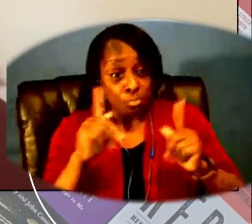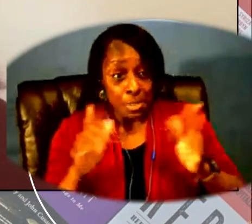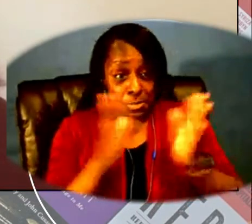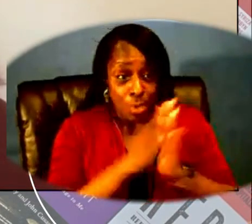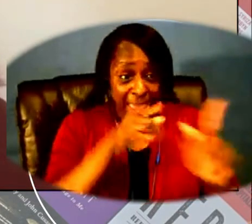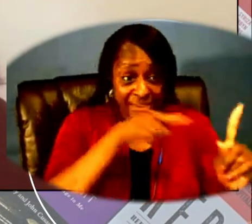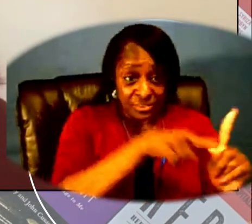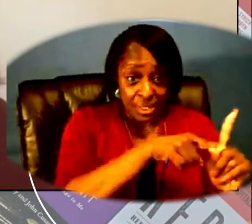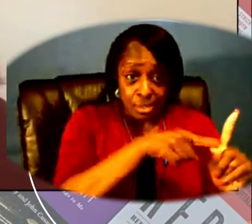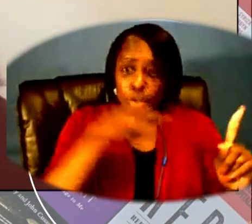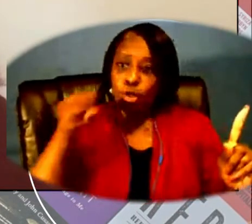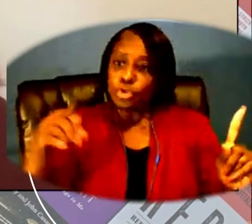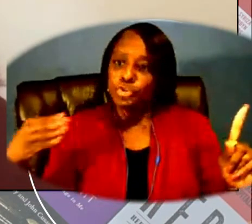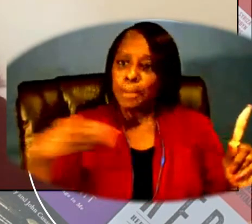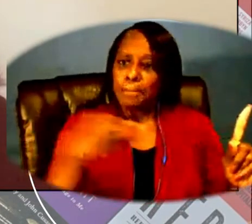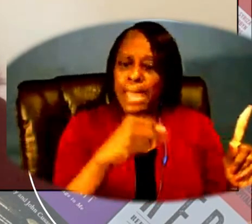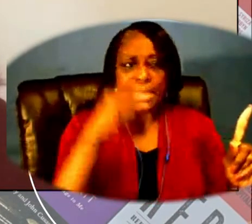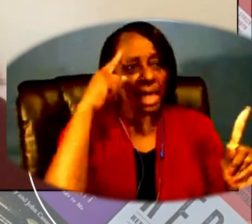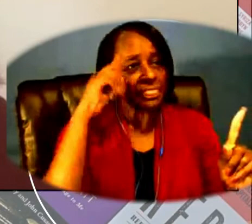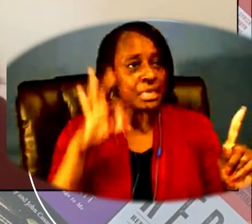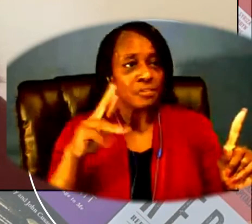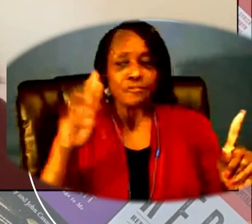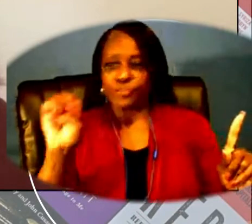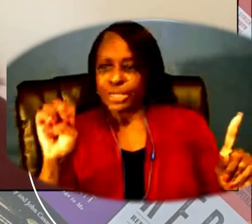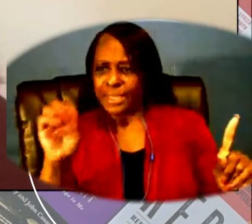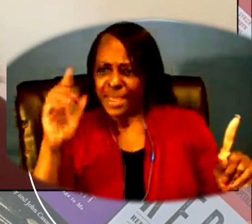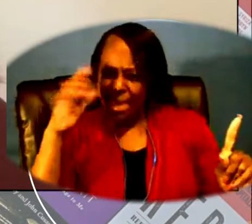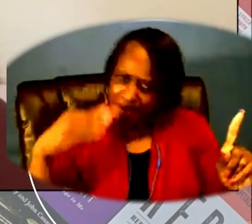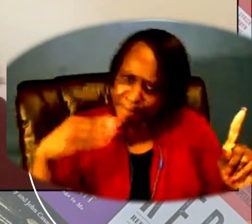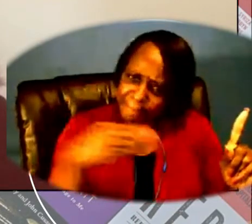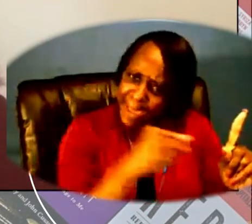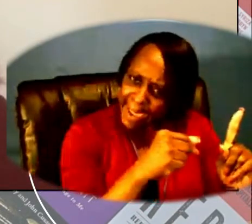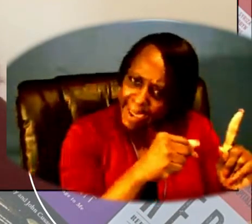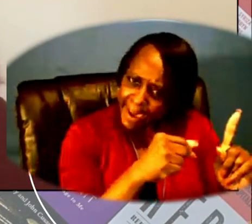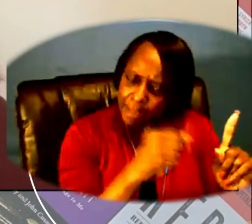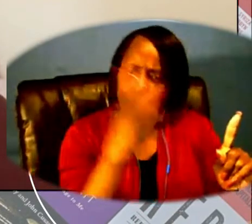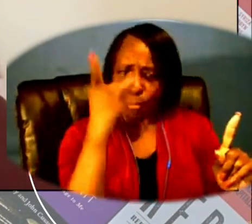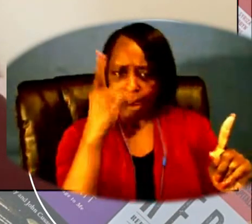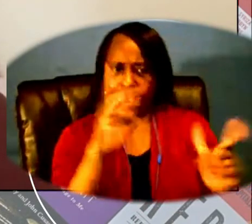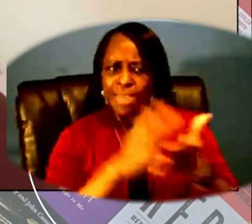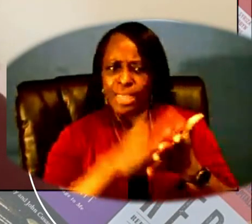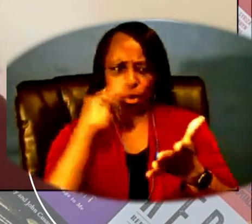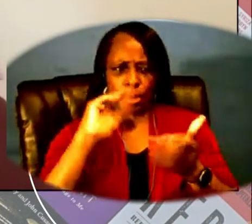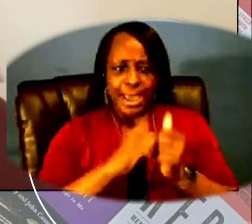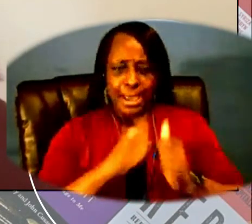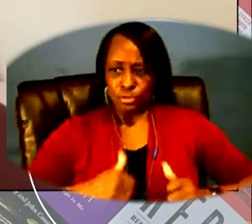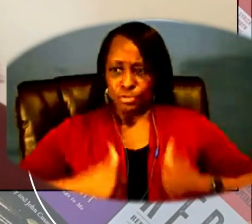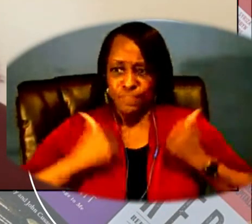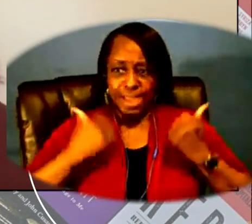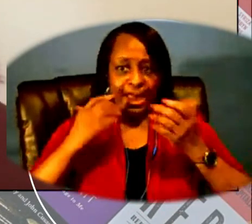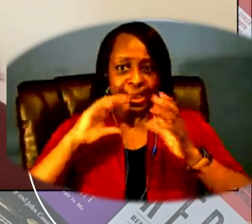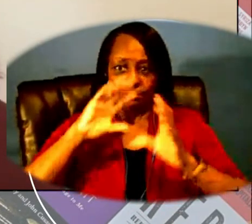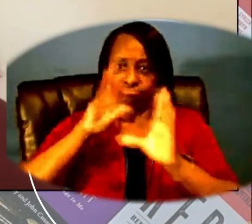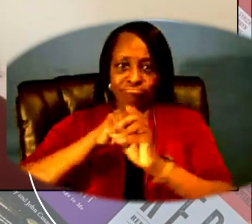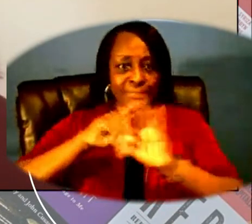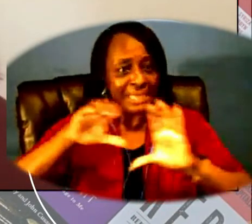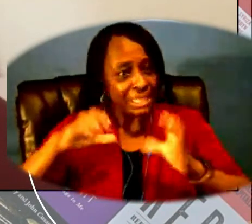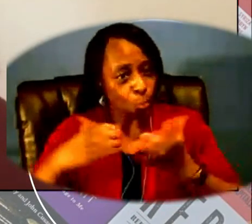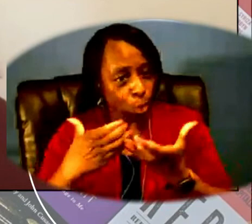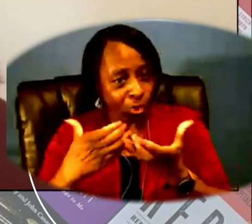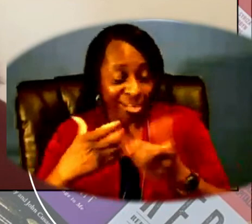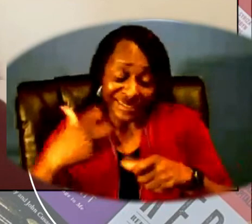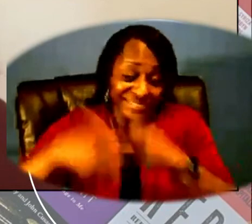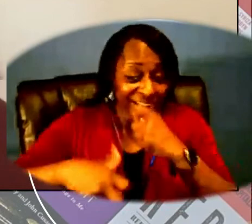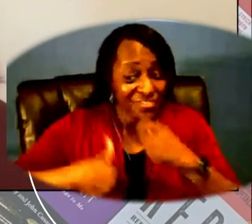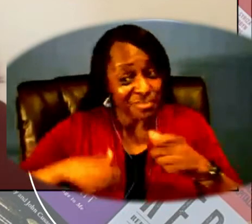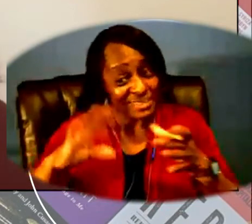be paid for those engagements, because they're trying to learn how to survive in a new environment. That's really rough for me to say because